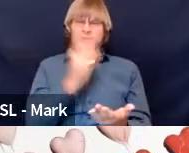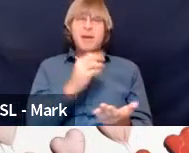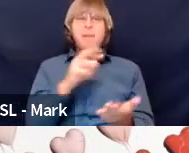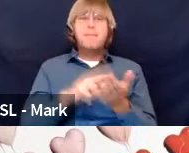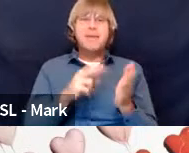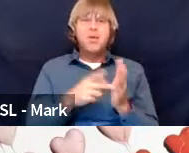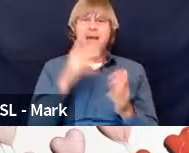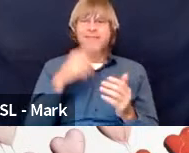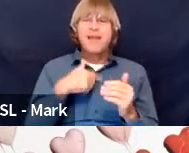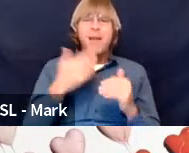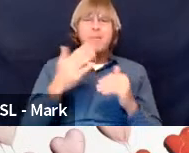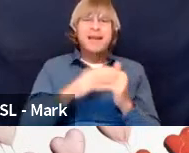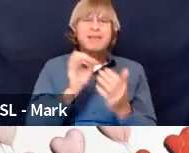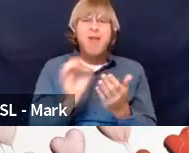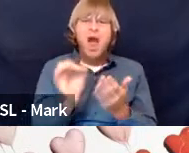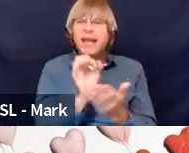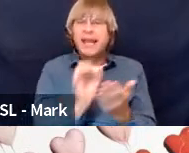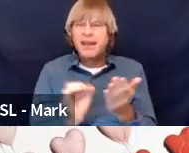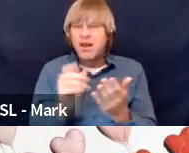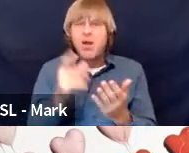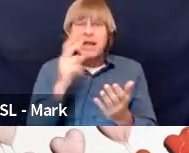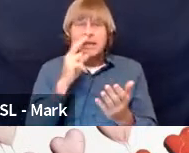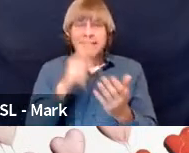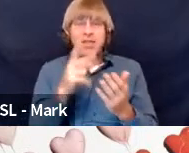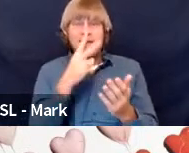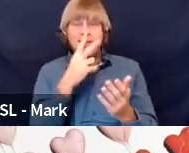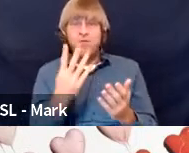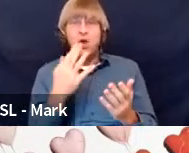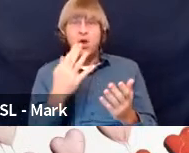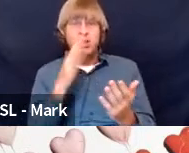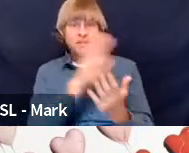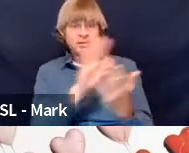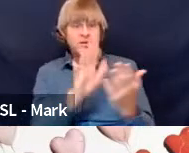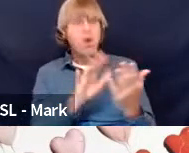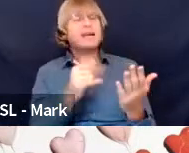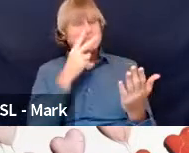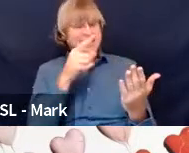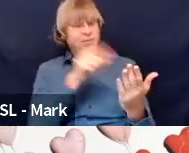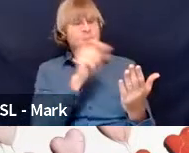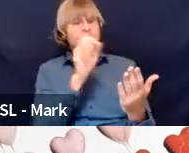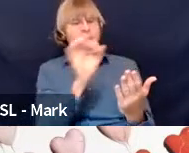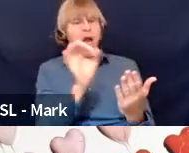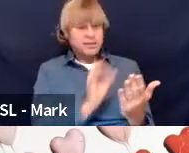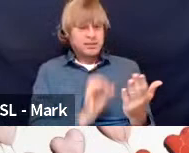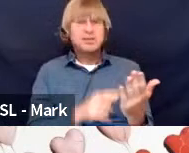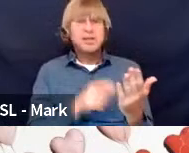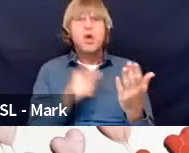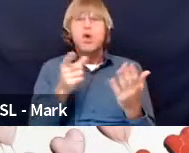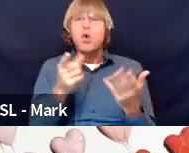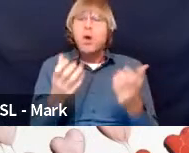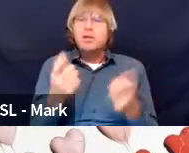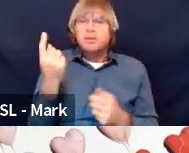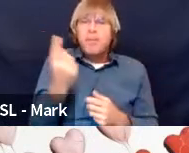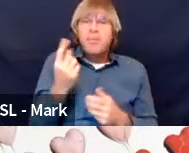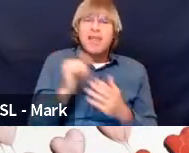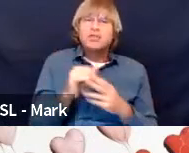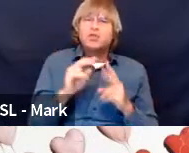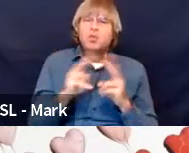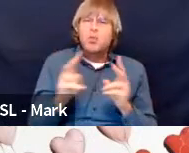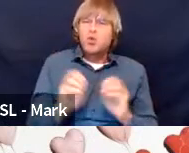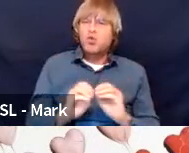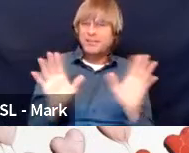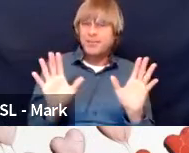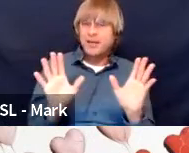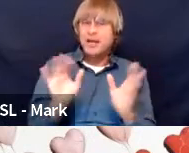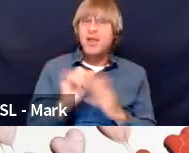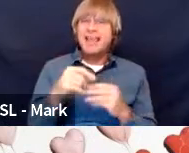means you get minimal dot gain. When you look through the loop and you see the four color CMYK, you can see those dots. You want something that is super crisp because that